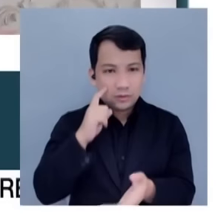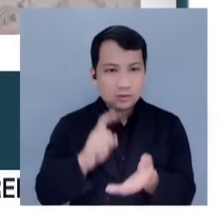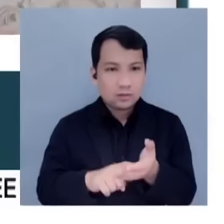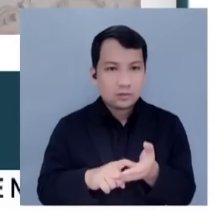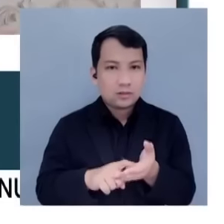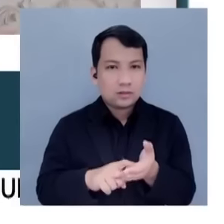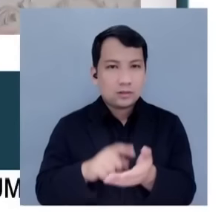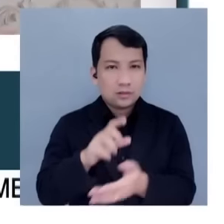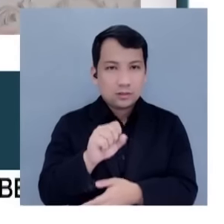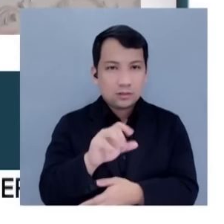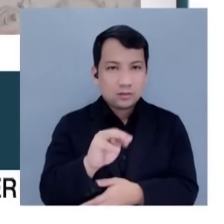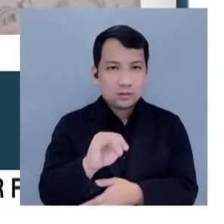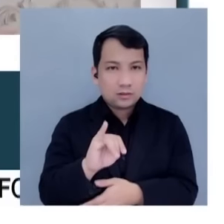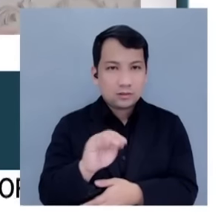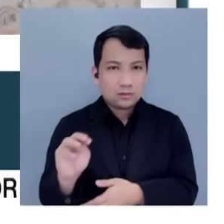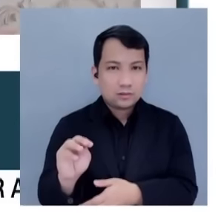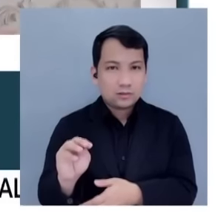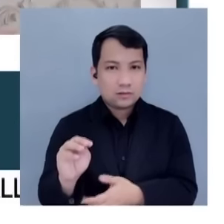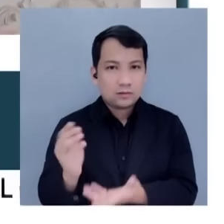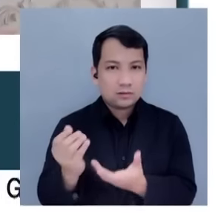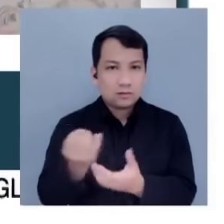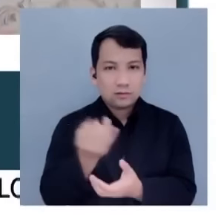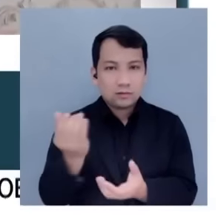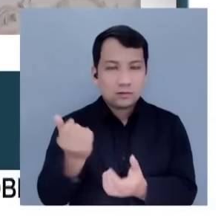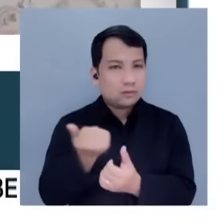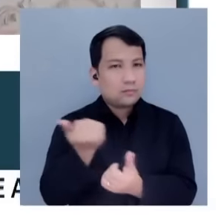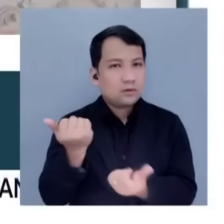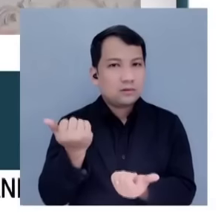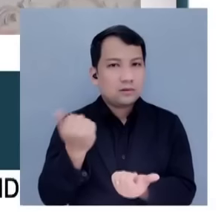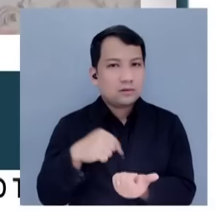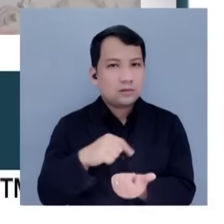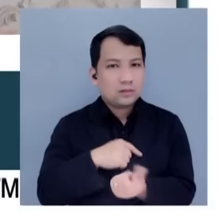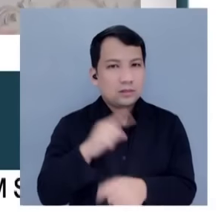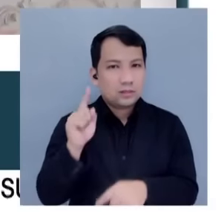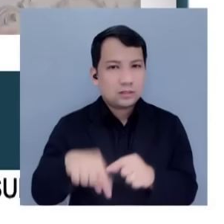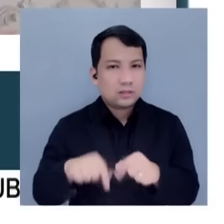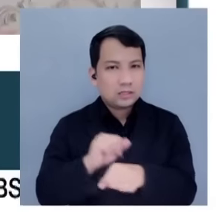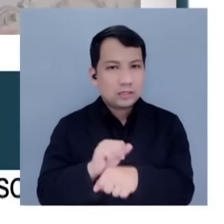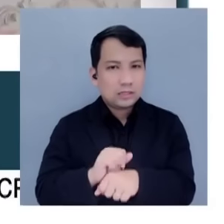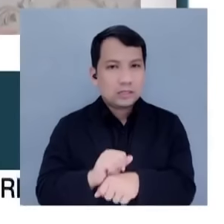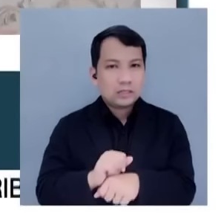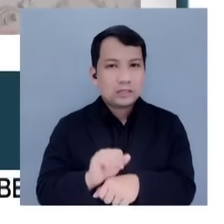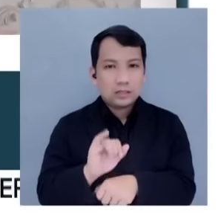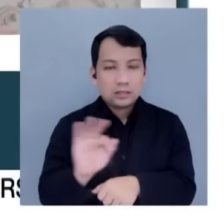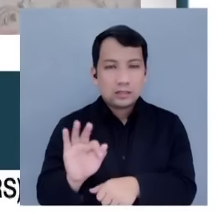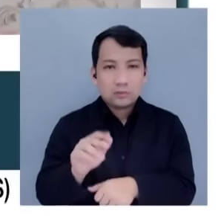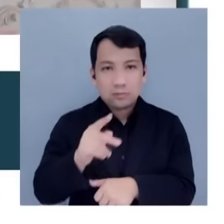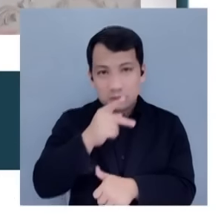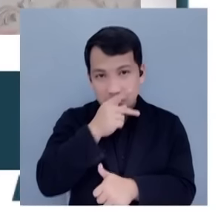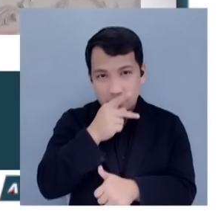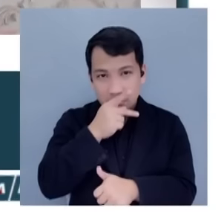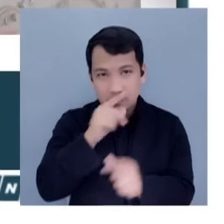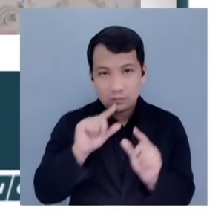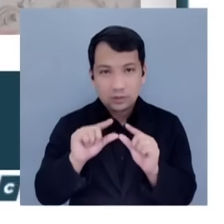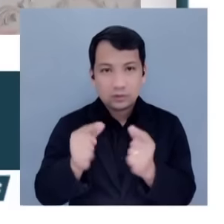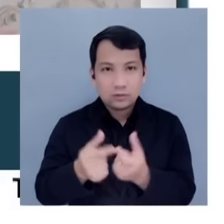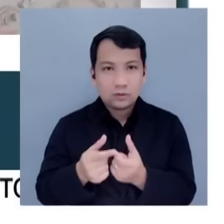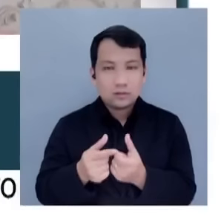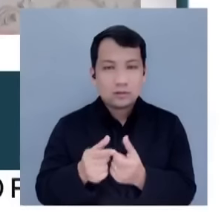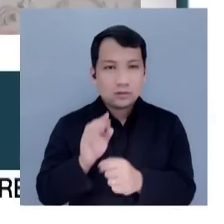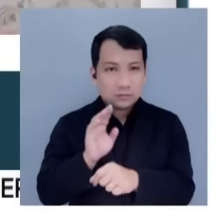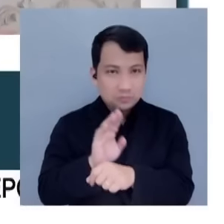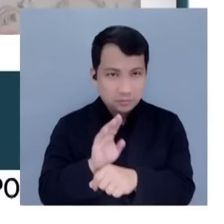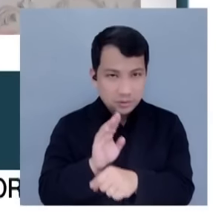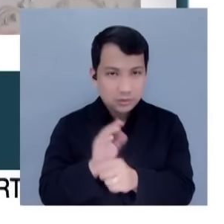cards. So, but there are several others. But it cannot work unless the private sector, the business